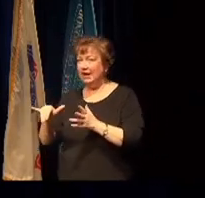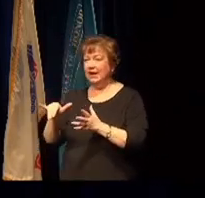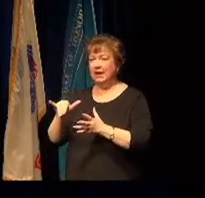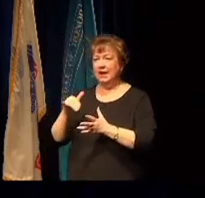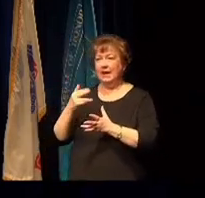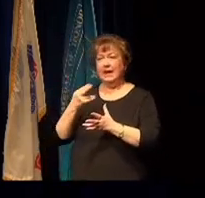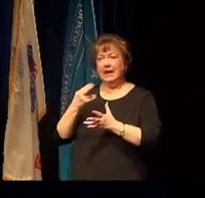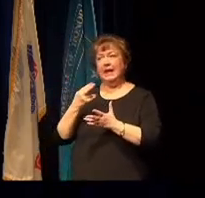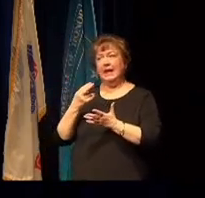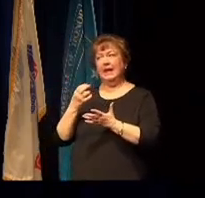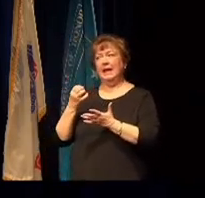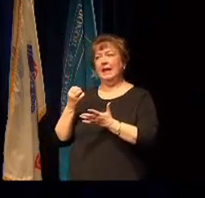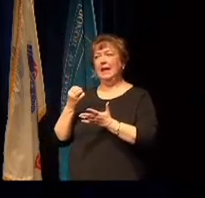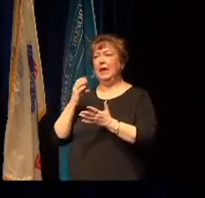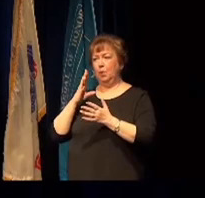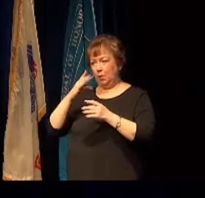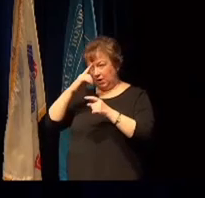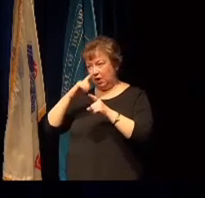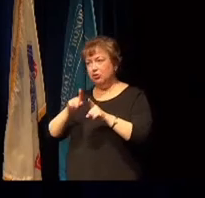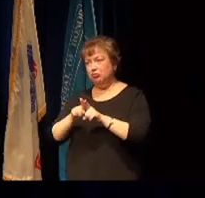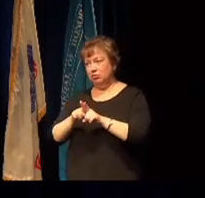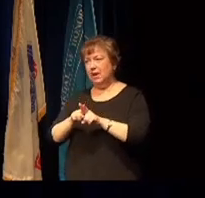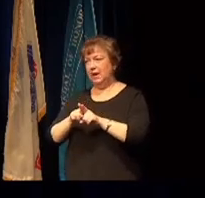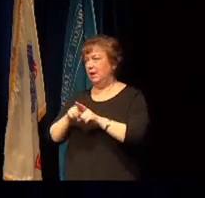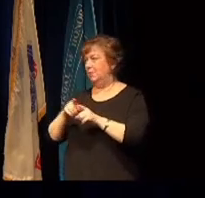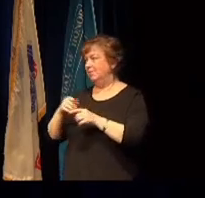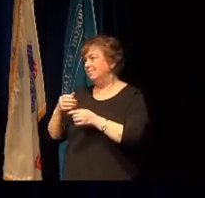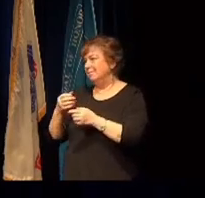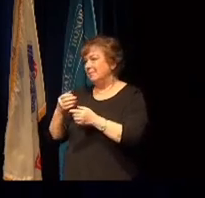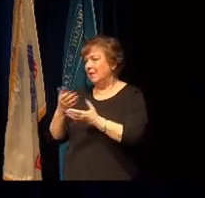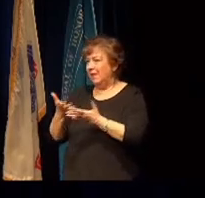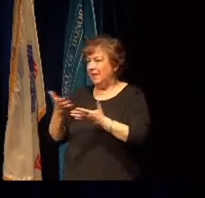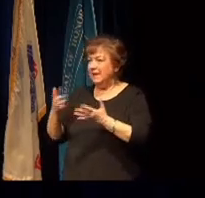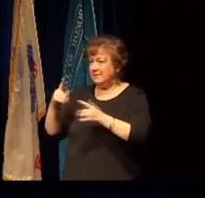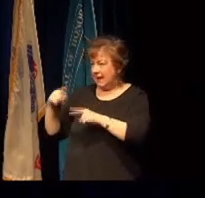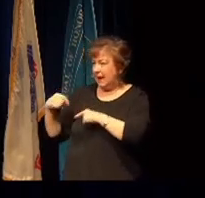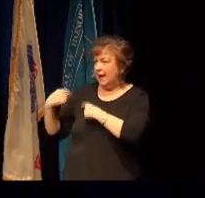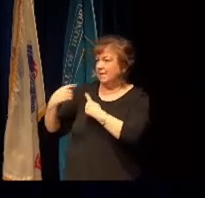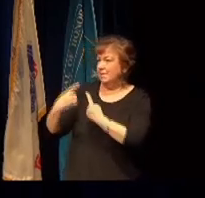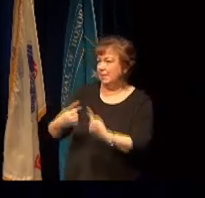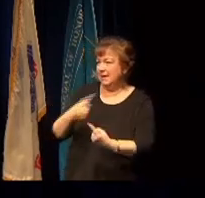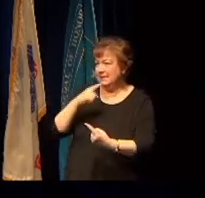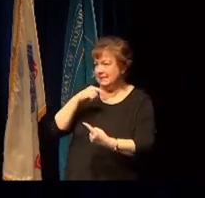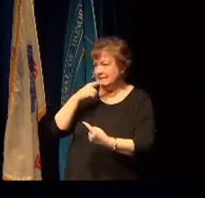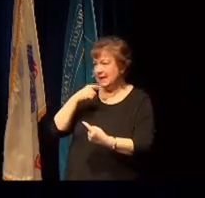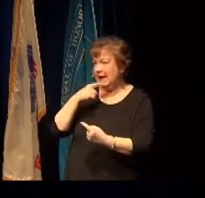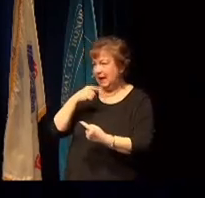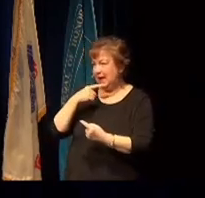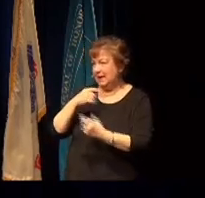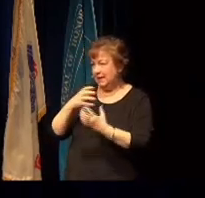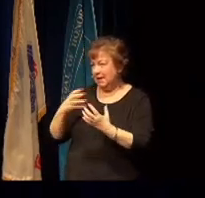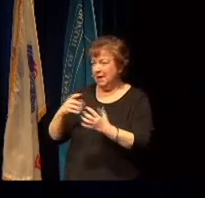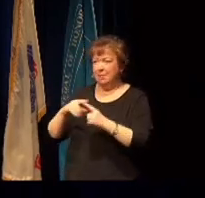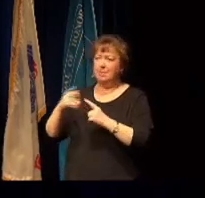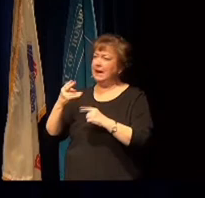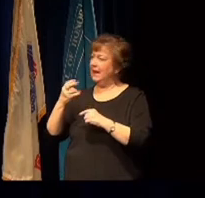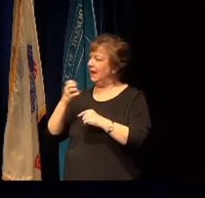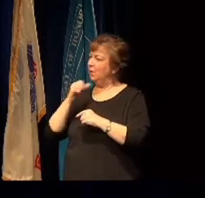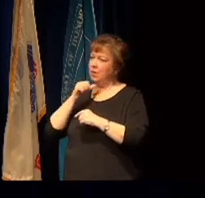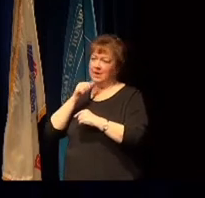although he certainly would agree with much of what has been said, he wouldn't have had it this